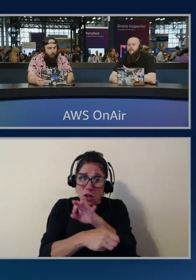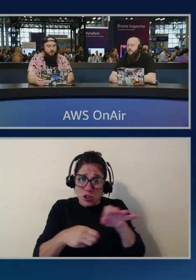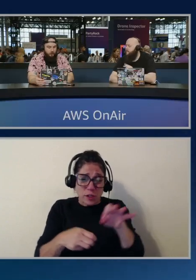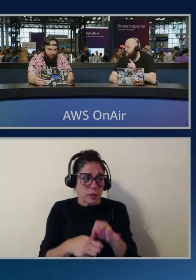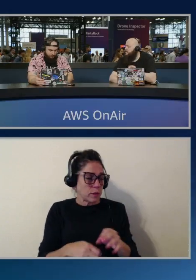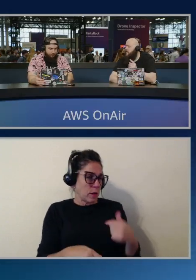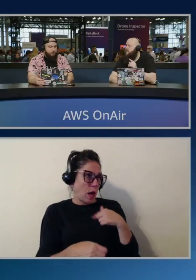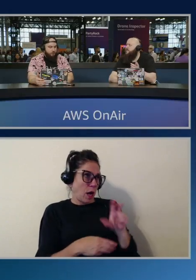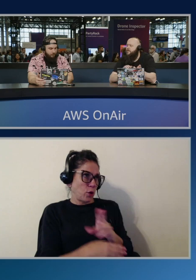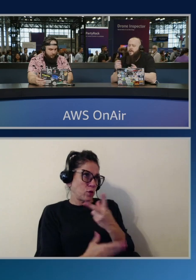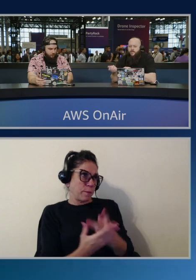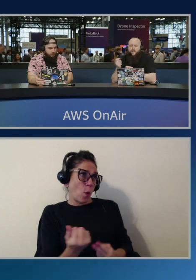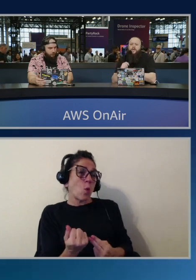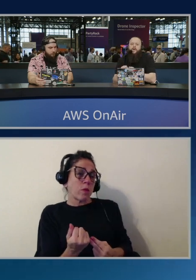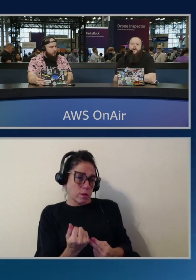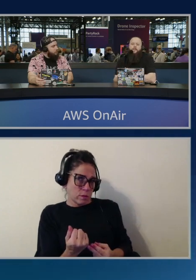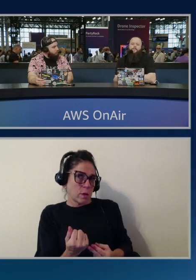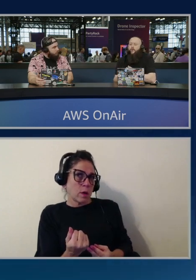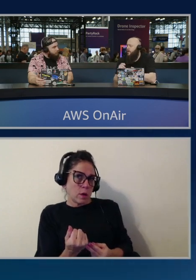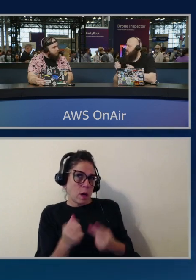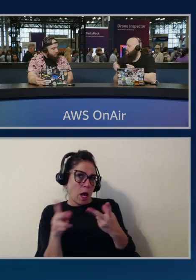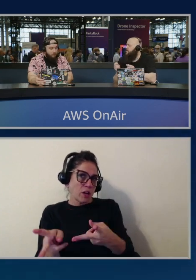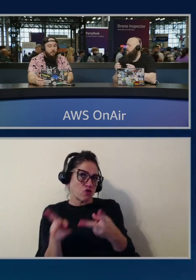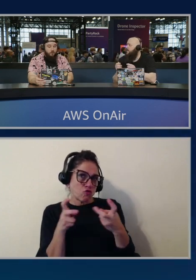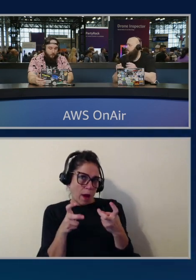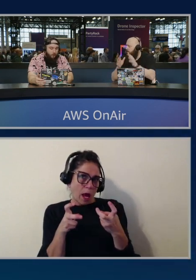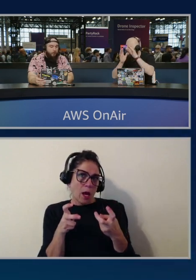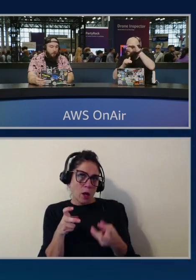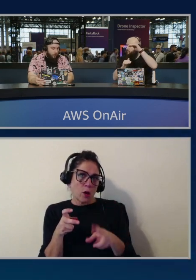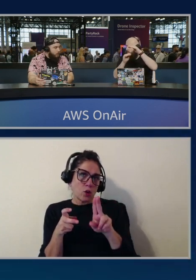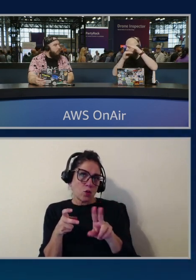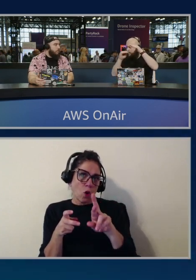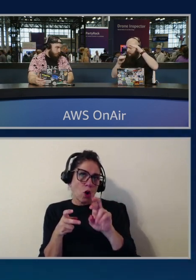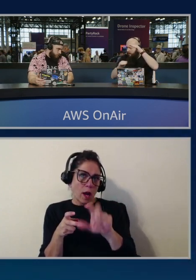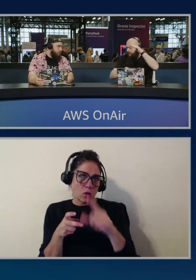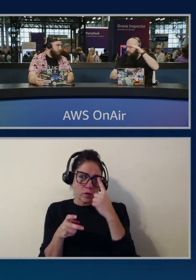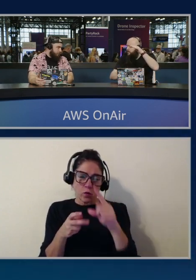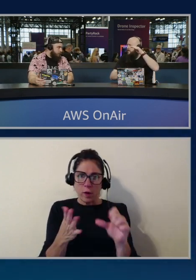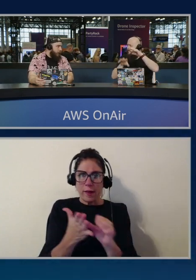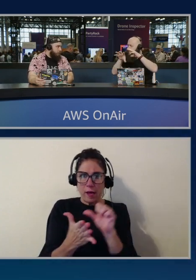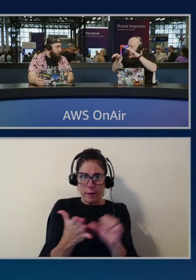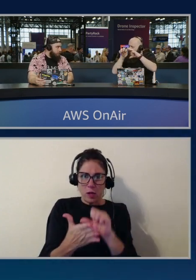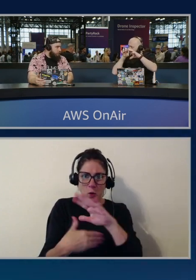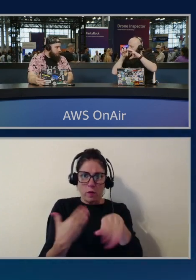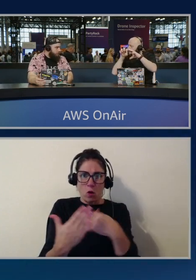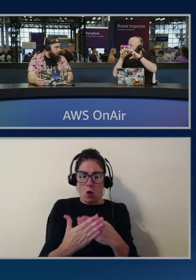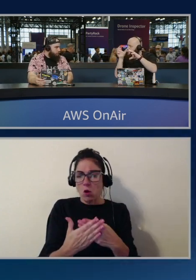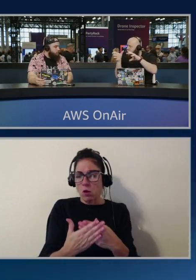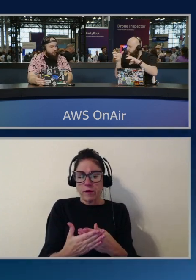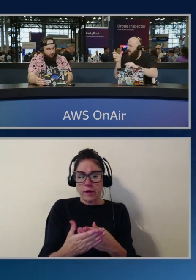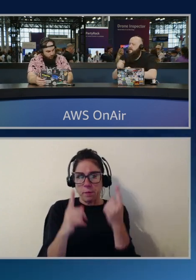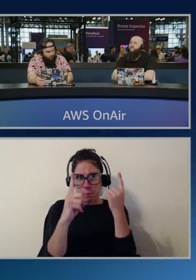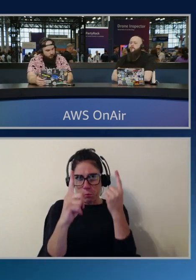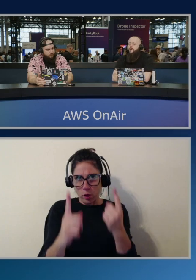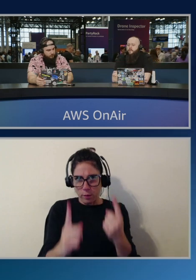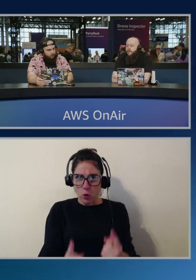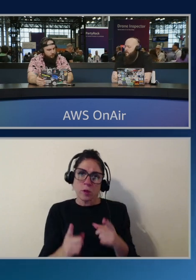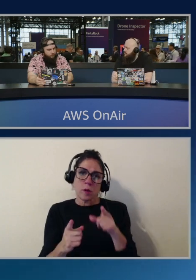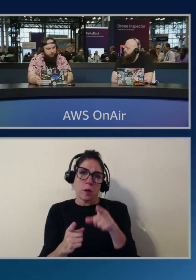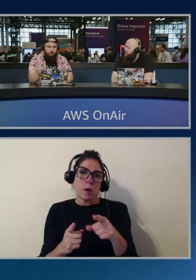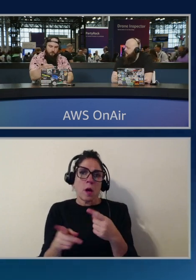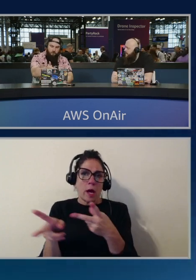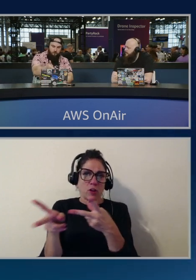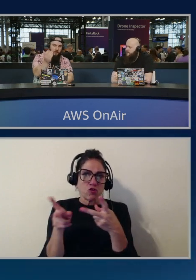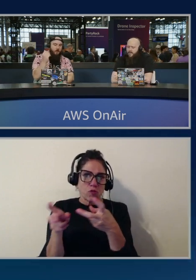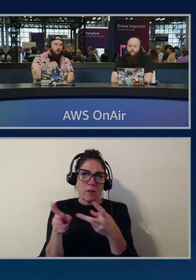I use both. Use both. The built-in parser is just to extract the URLs for the, because you know the page with all the bulletins. Yeah. So basically extract it based on a regex for the